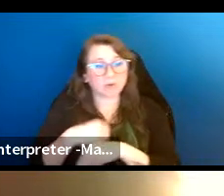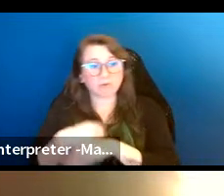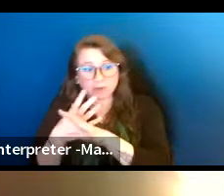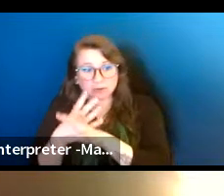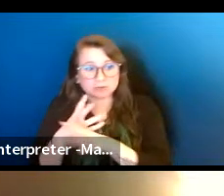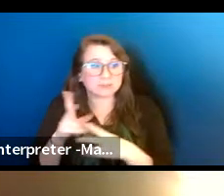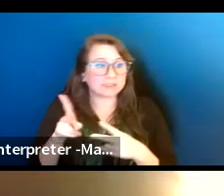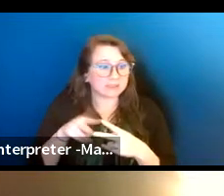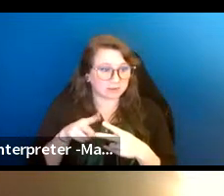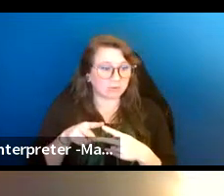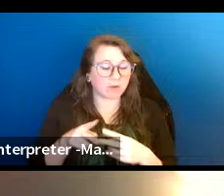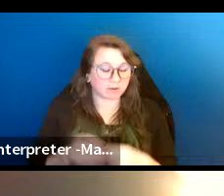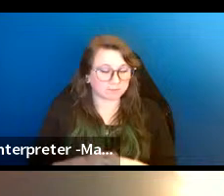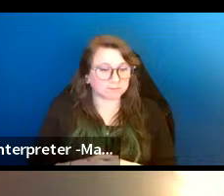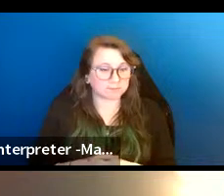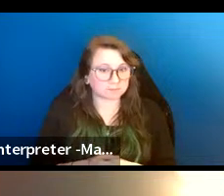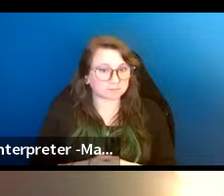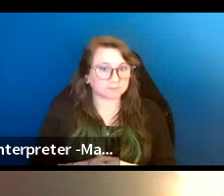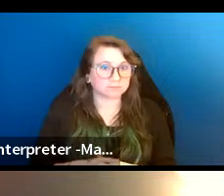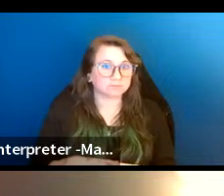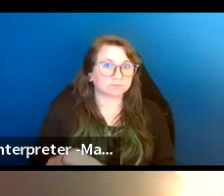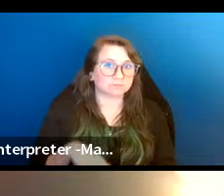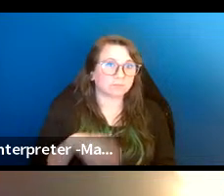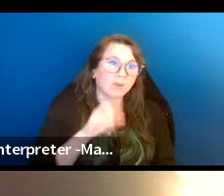or you can or